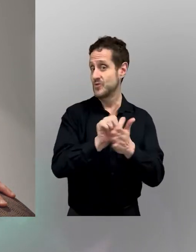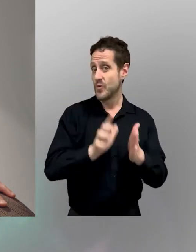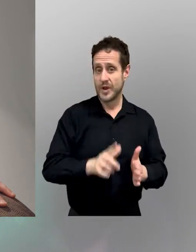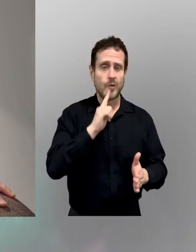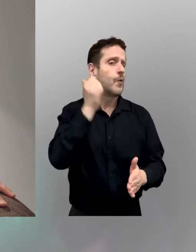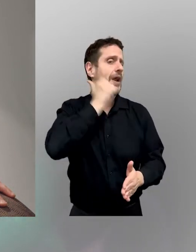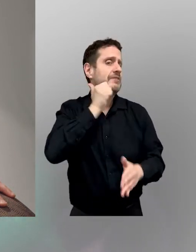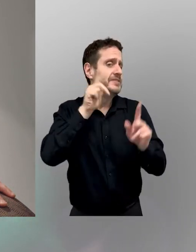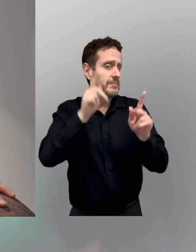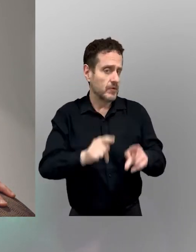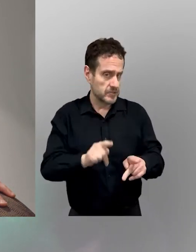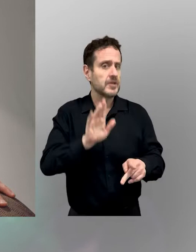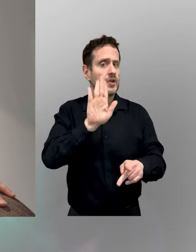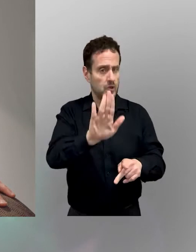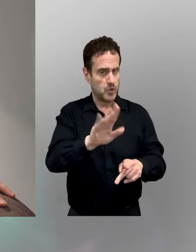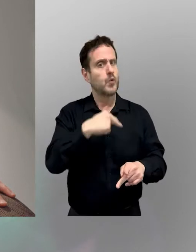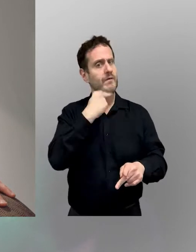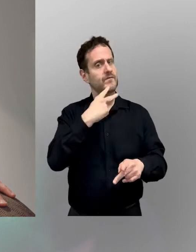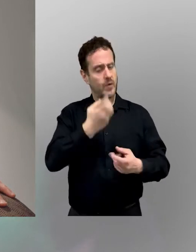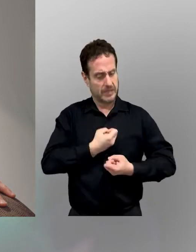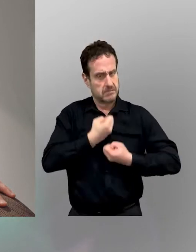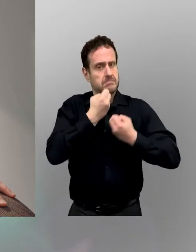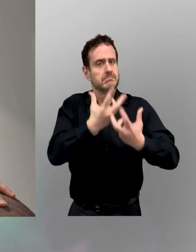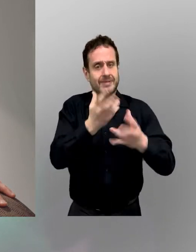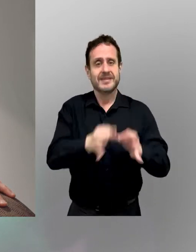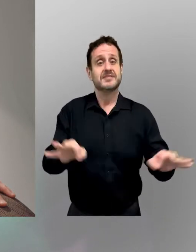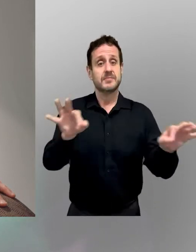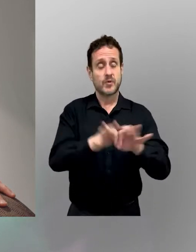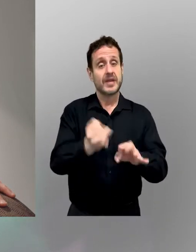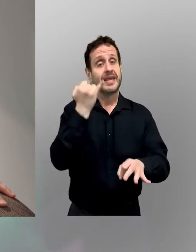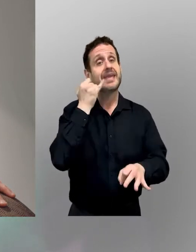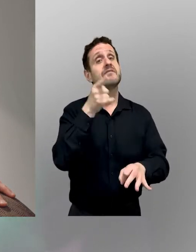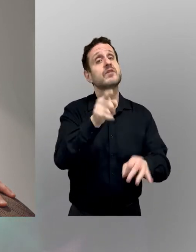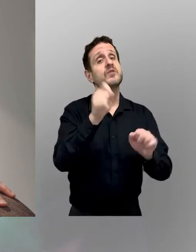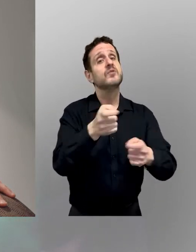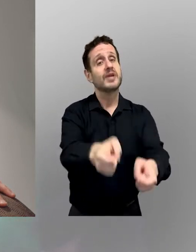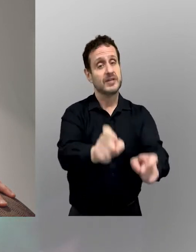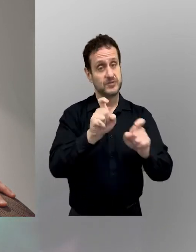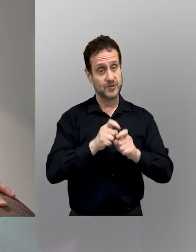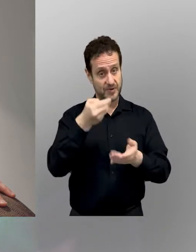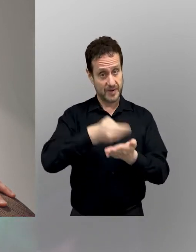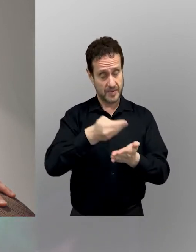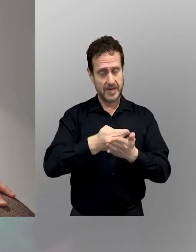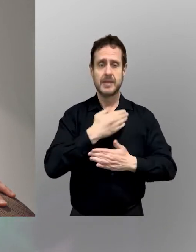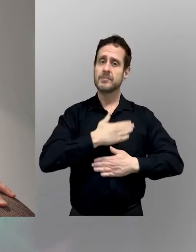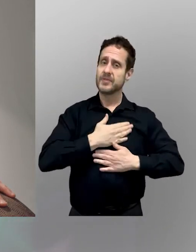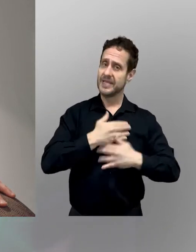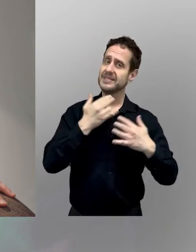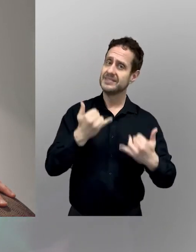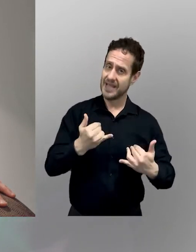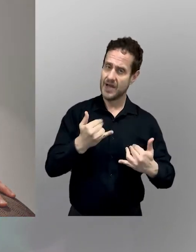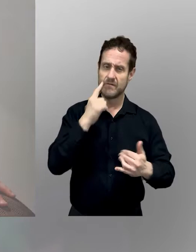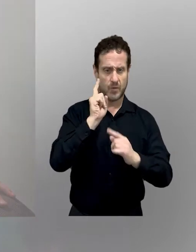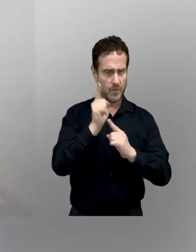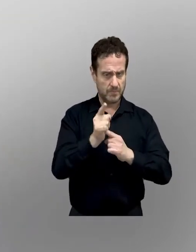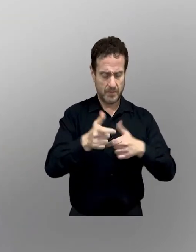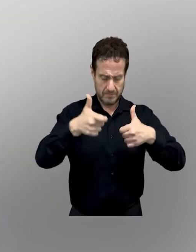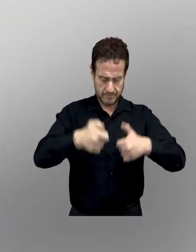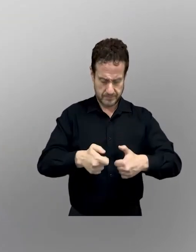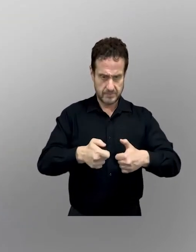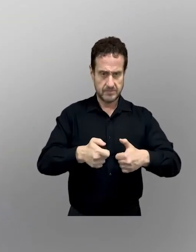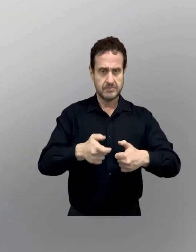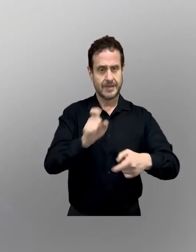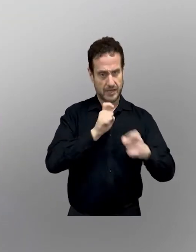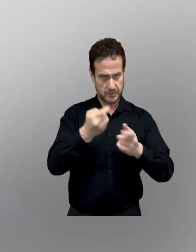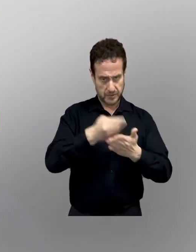a layperson, your voice matters. If you're able to make a donation, please take a moment now to text your